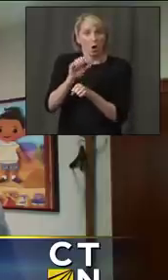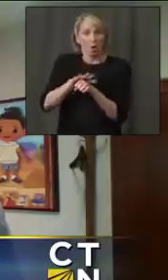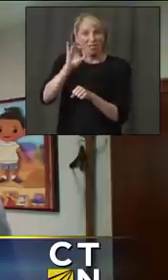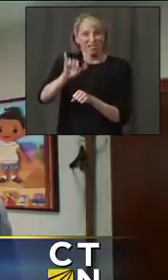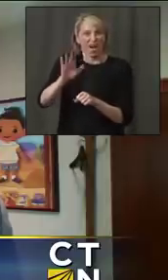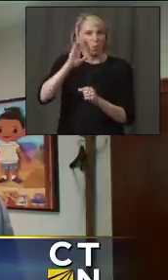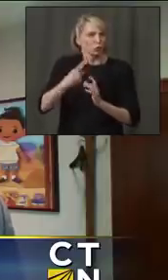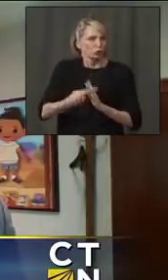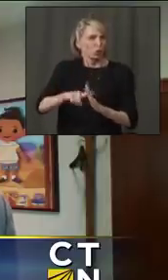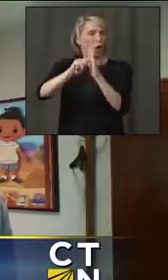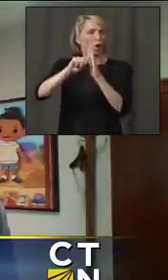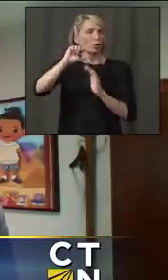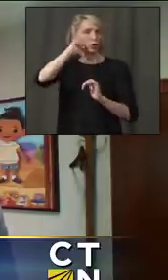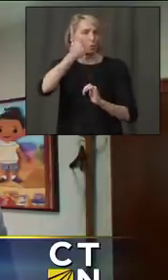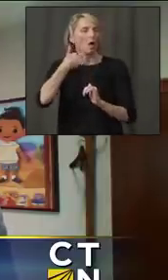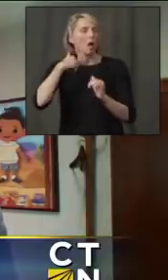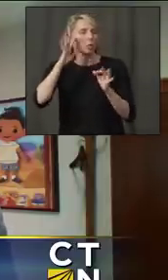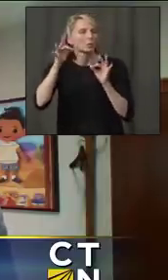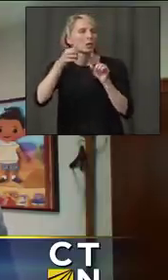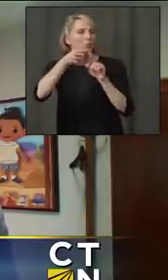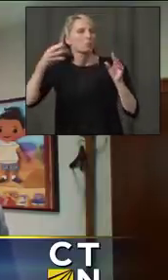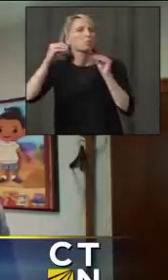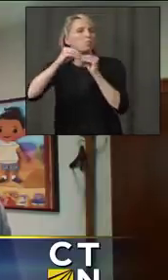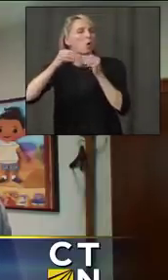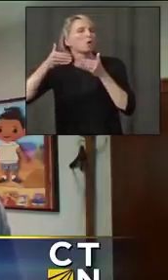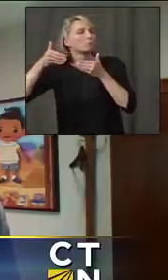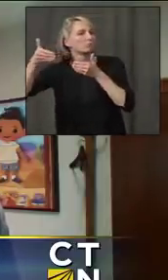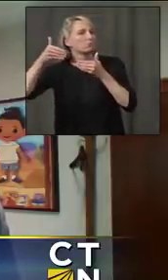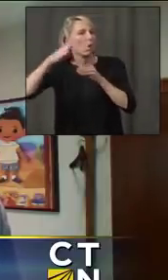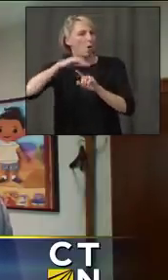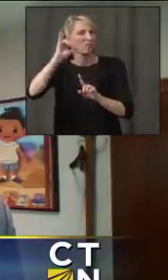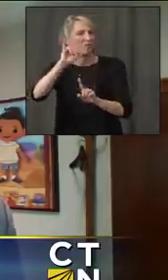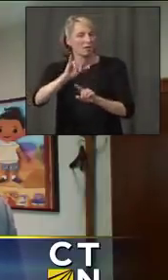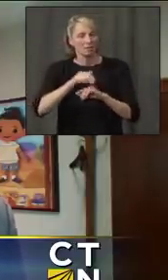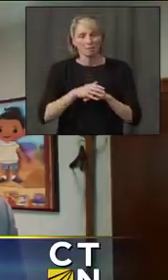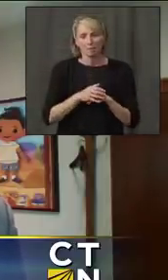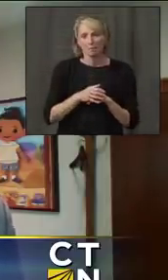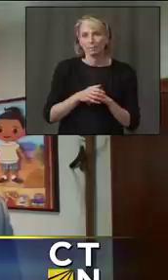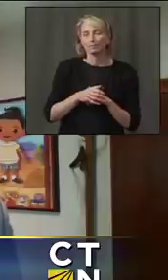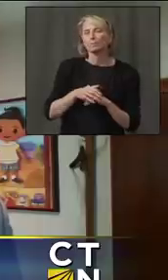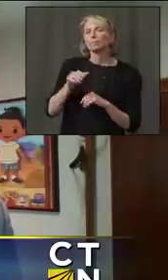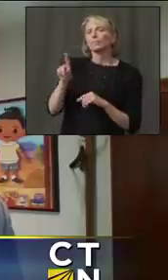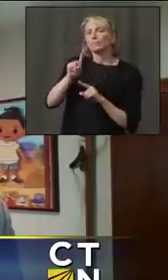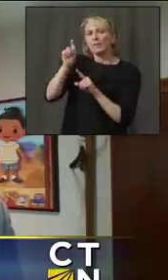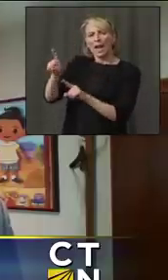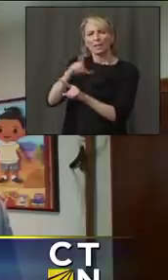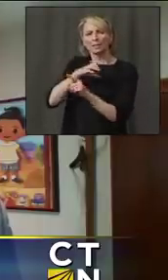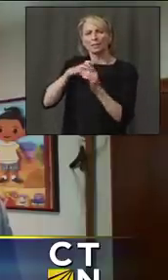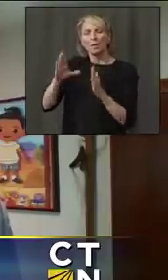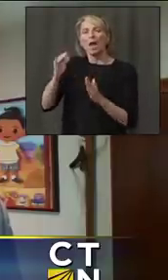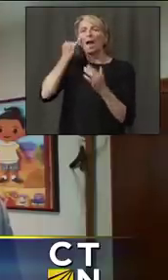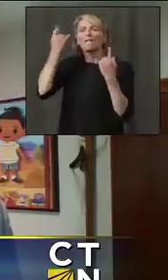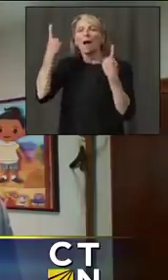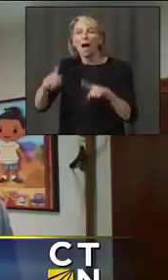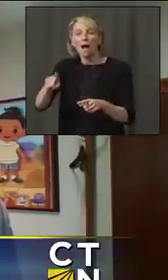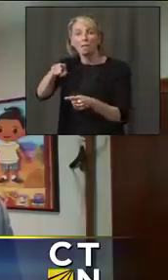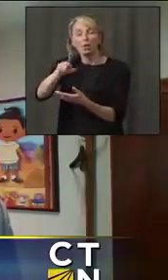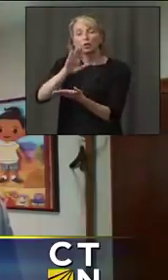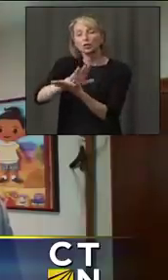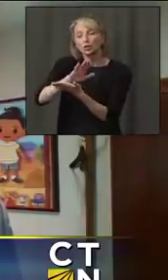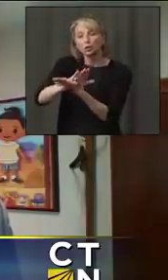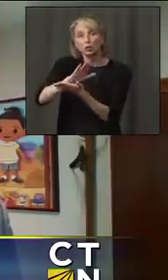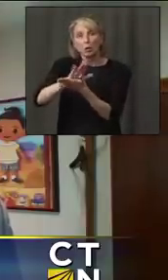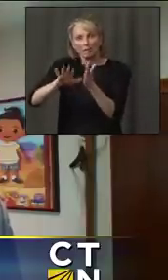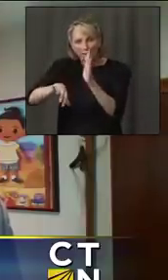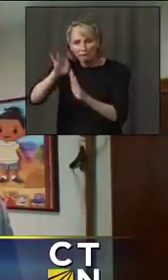it tomorrow. More information to come on that when we launch. And if a student tests positive in a school, will the school be